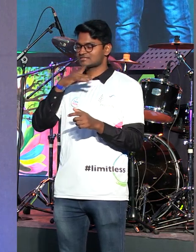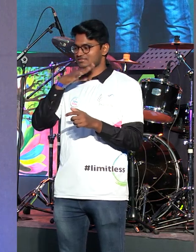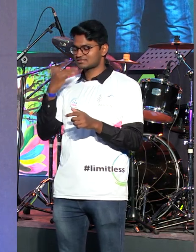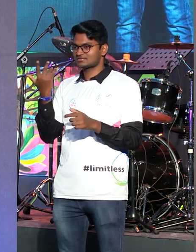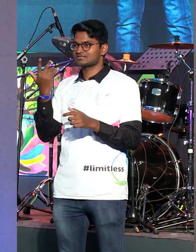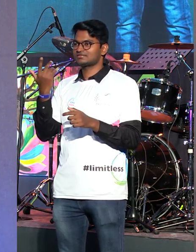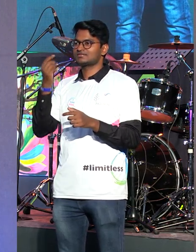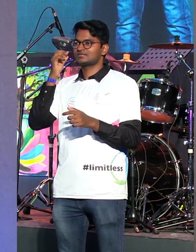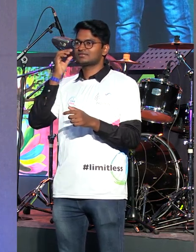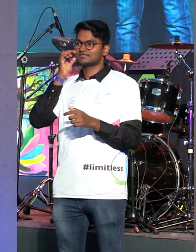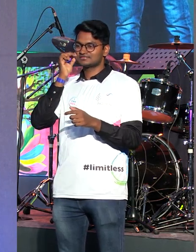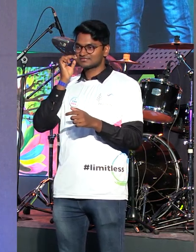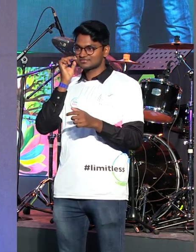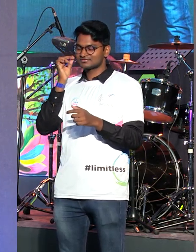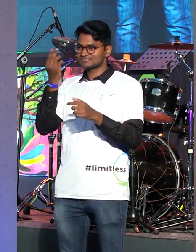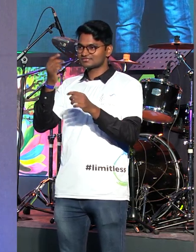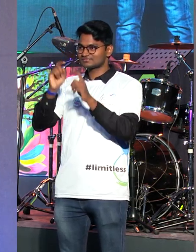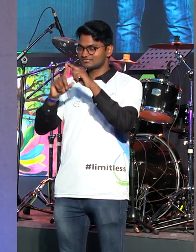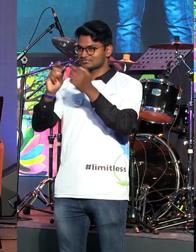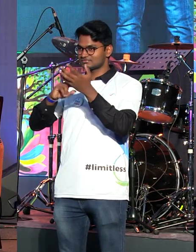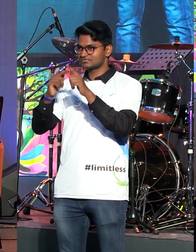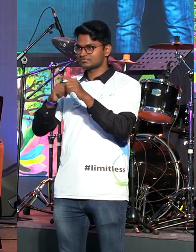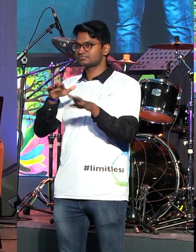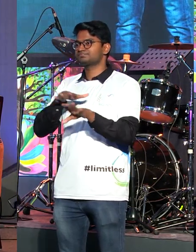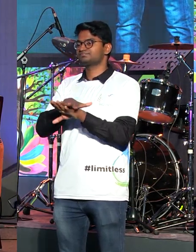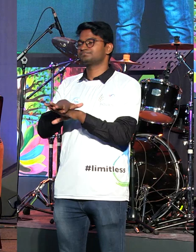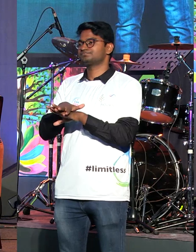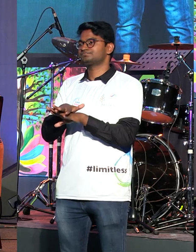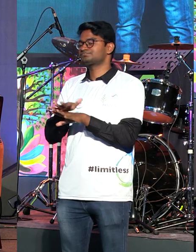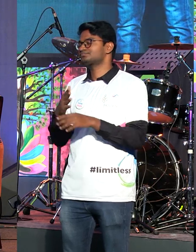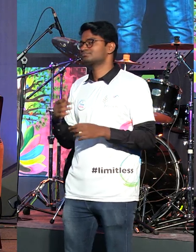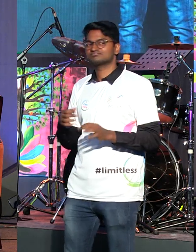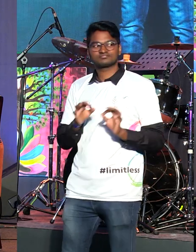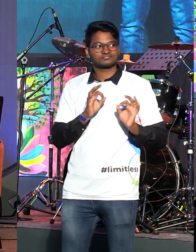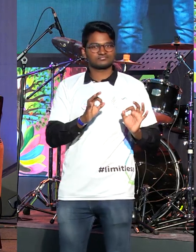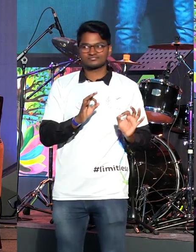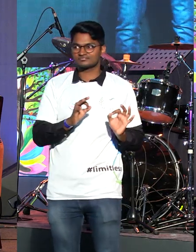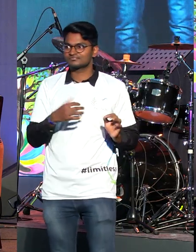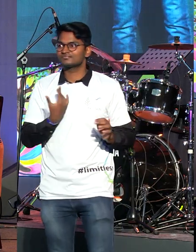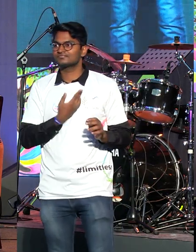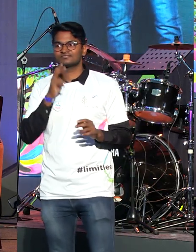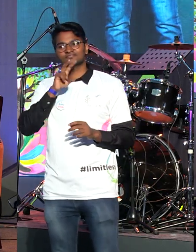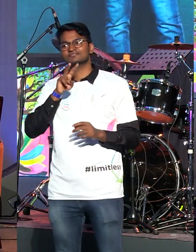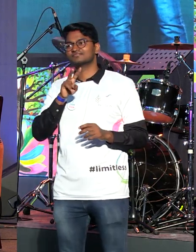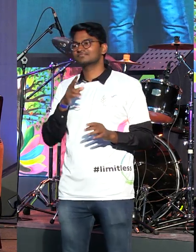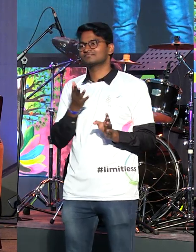people. And I think you know it more than anybody else does. Fantastic. So we'll watch the India's Got Color video, okay?